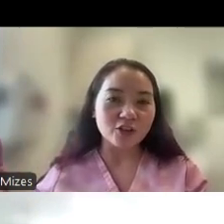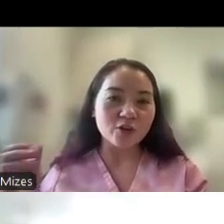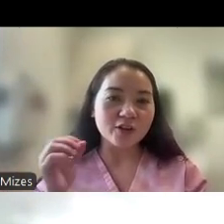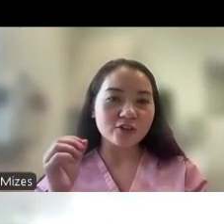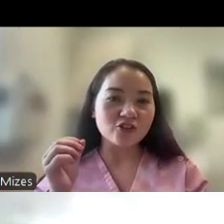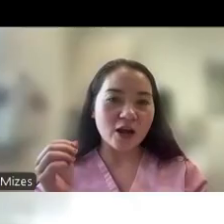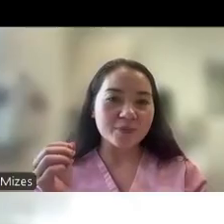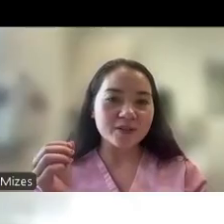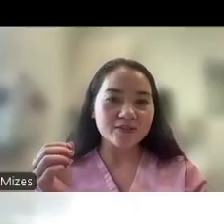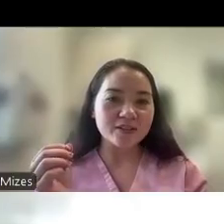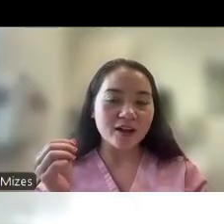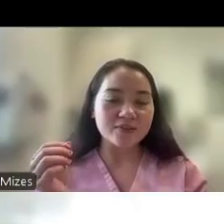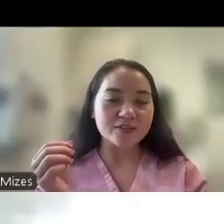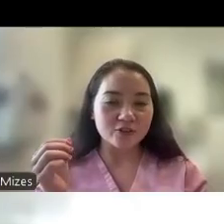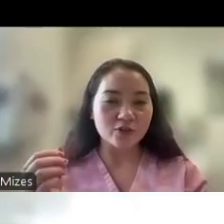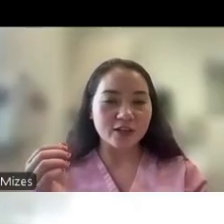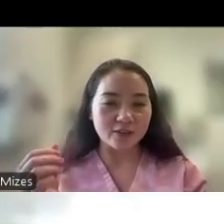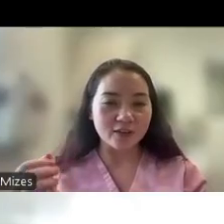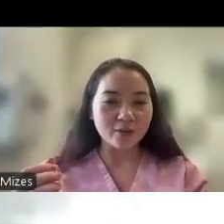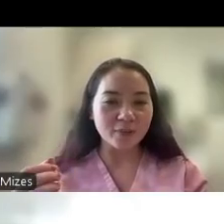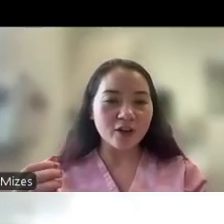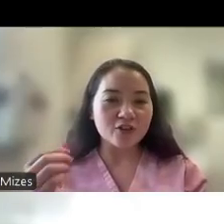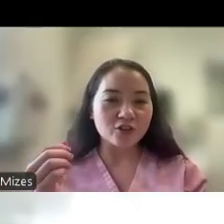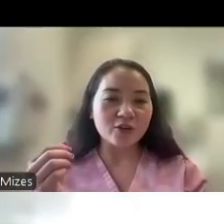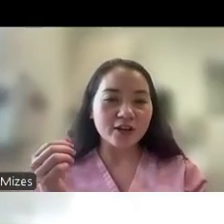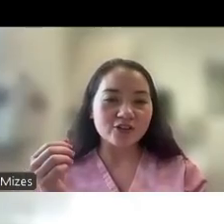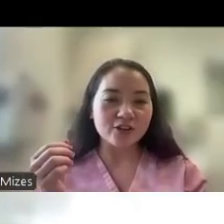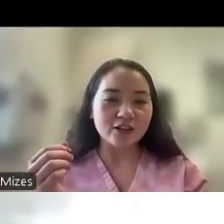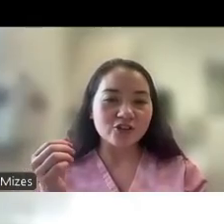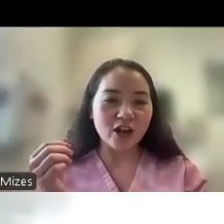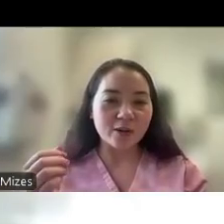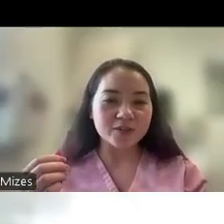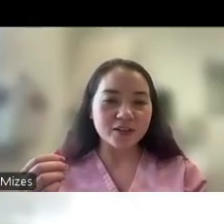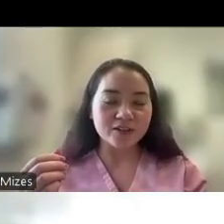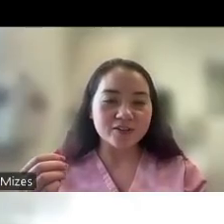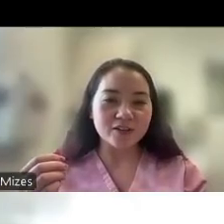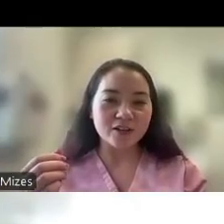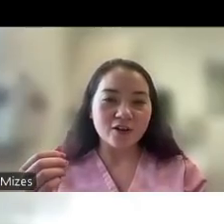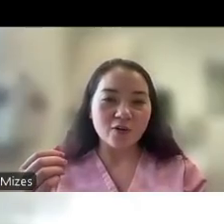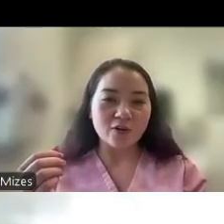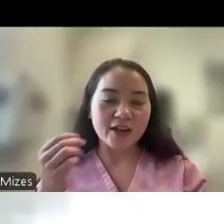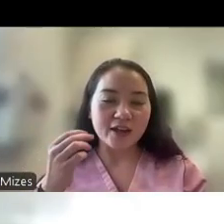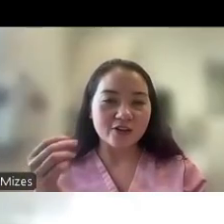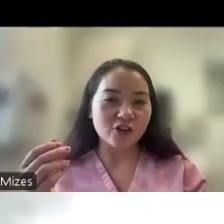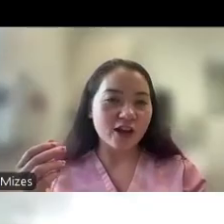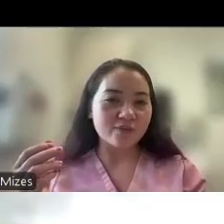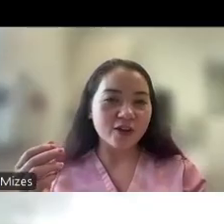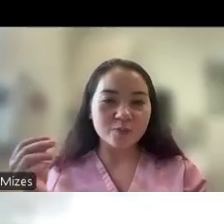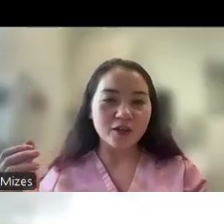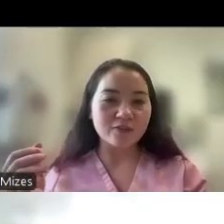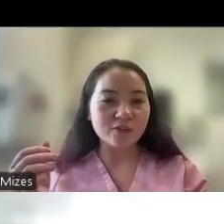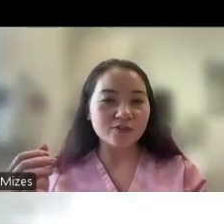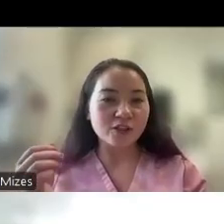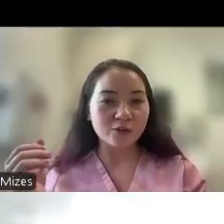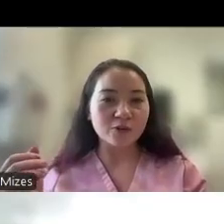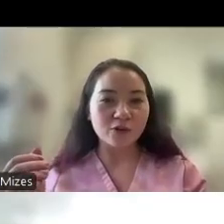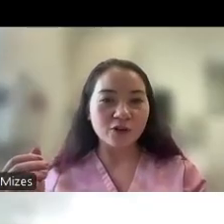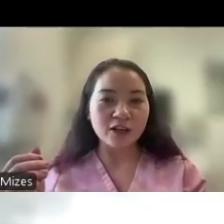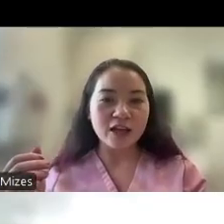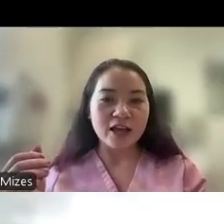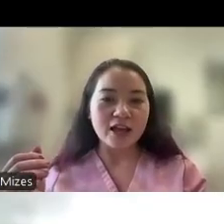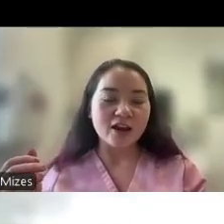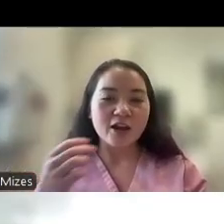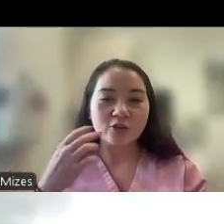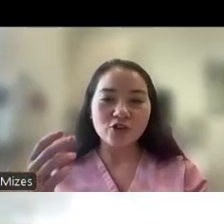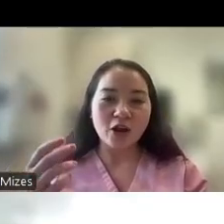prevention, you can get chapsticks that have sunscreen in them. So you can actually get chapsticks that actually have SPF 15 or